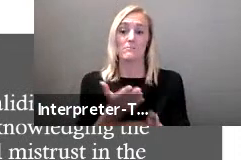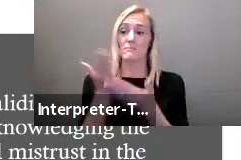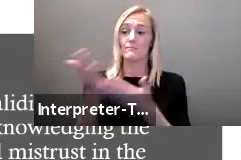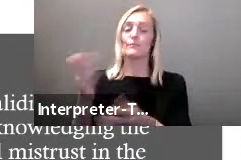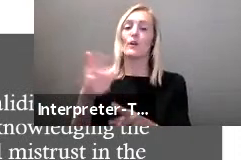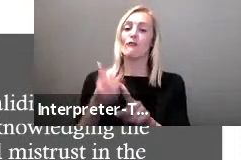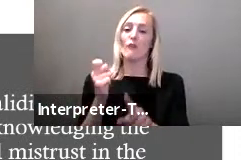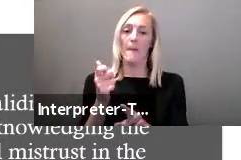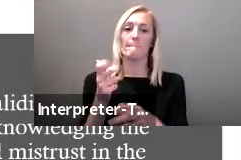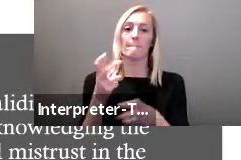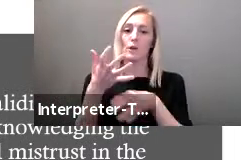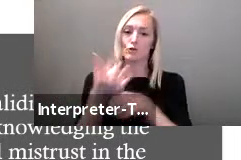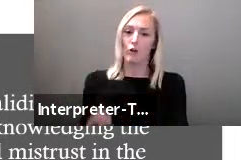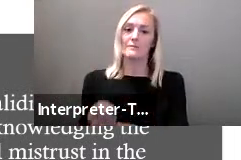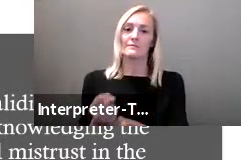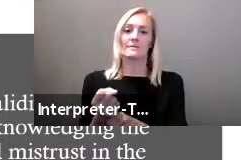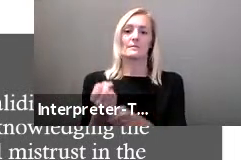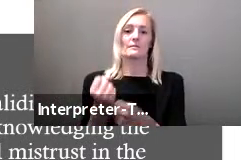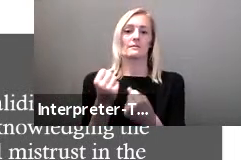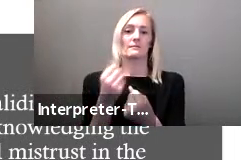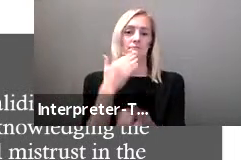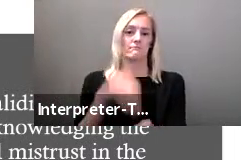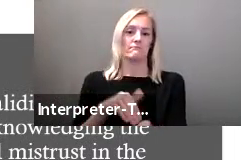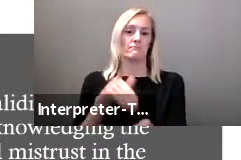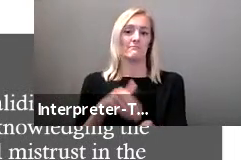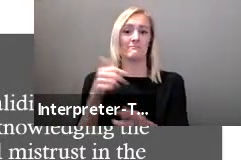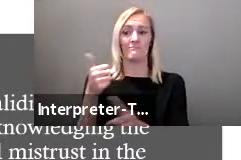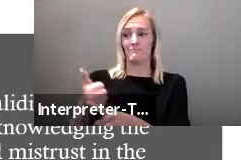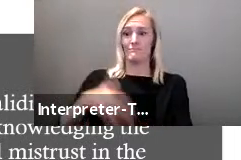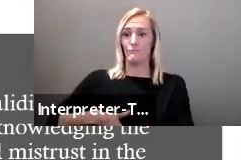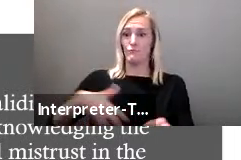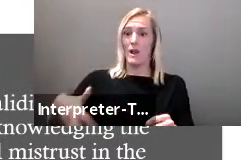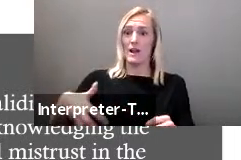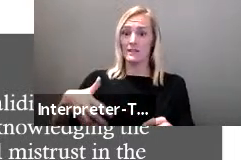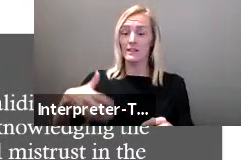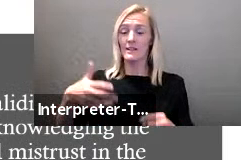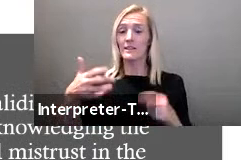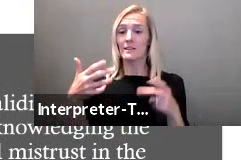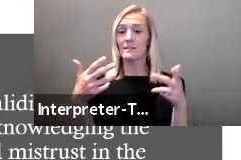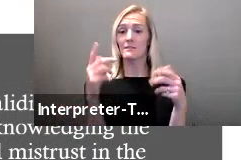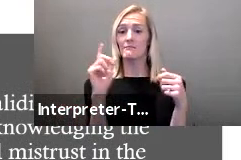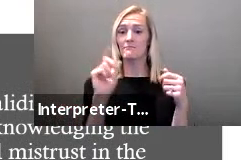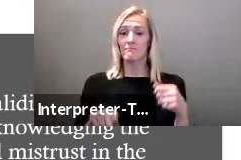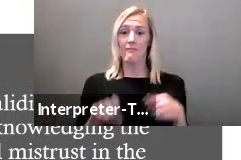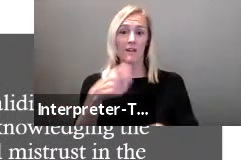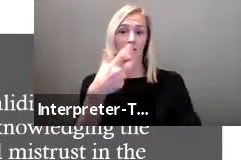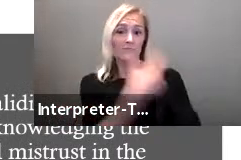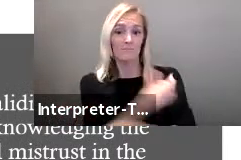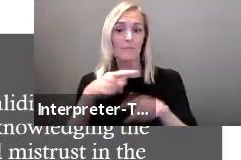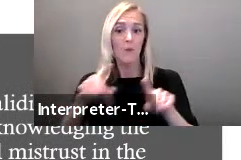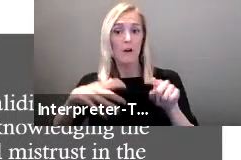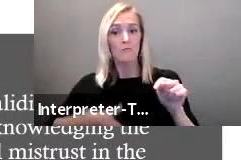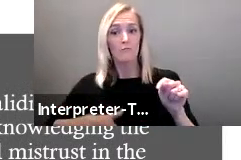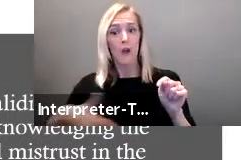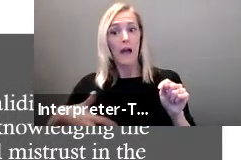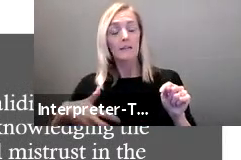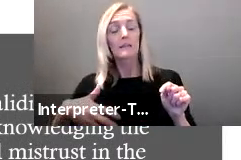healthcare providers because they're pregnant. And there are other concerns when you're pregnant and you have to take a vaccine, or